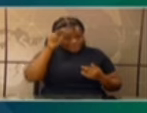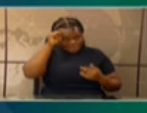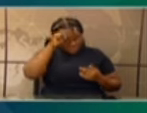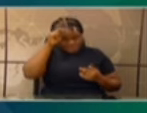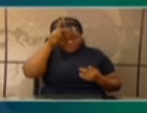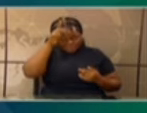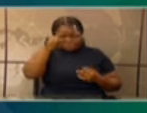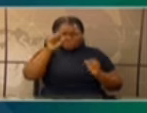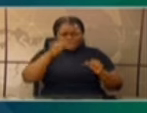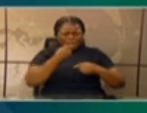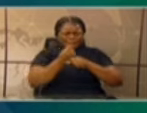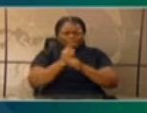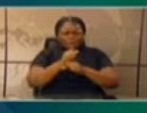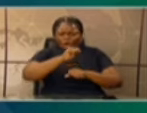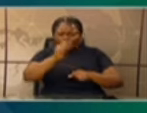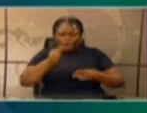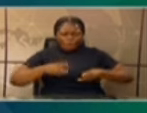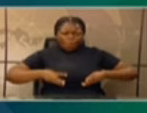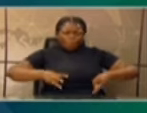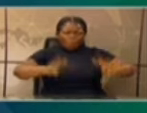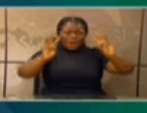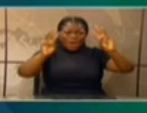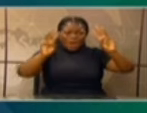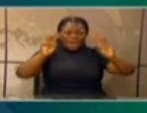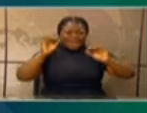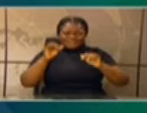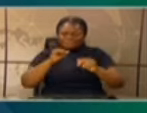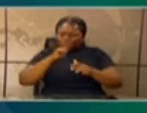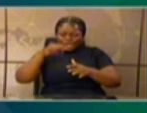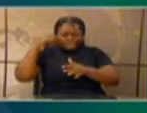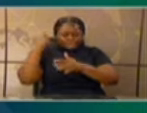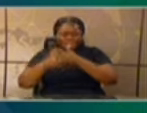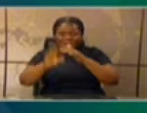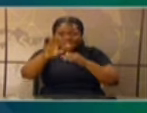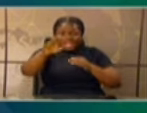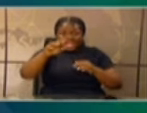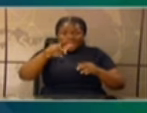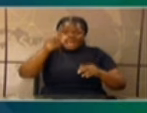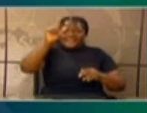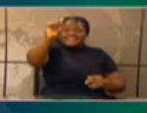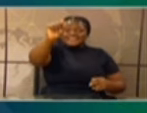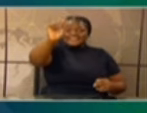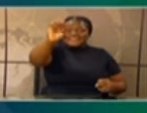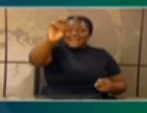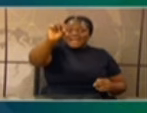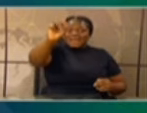Ah, and your car Tema motorway 29.5 kilometers